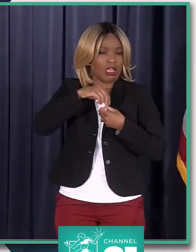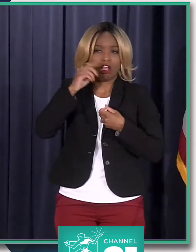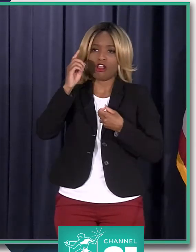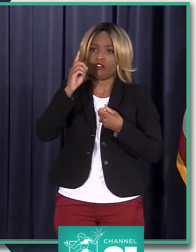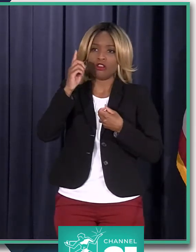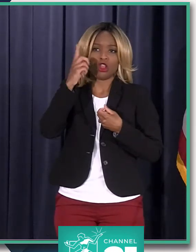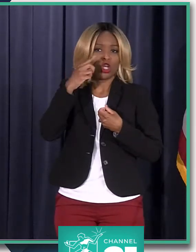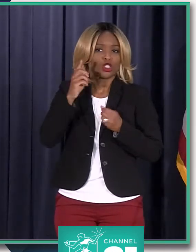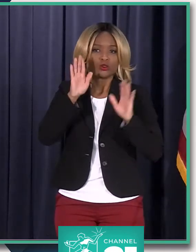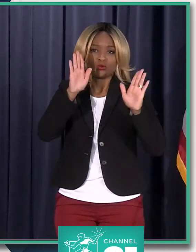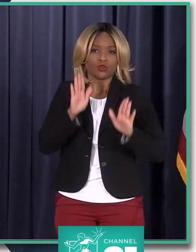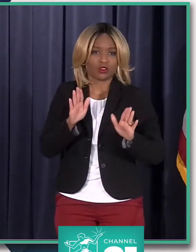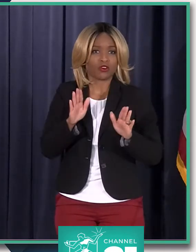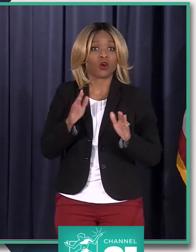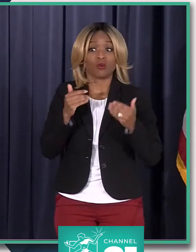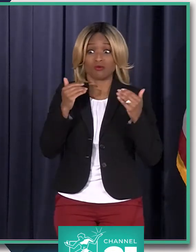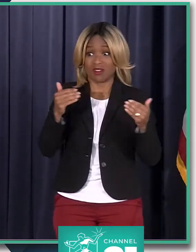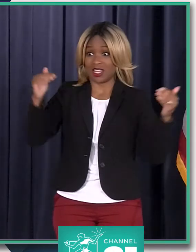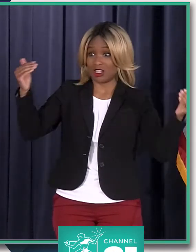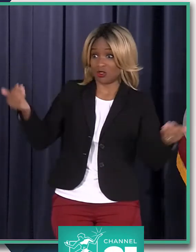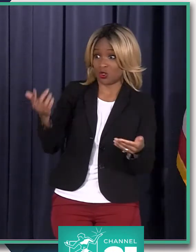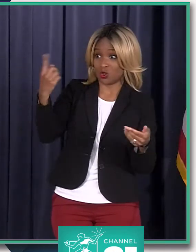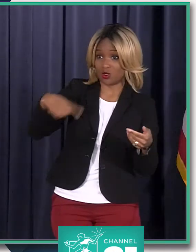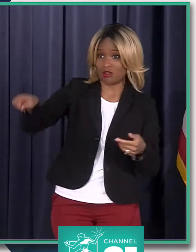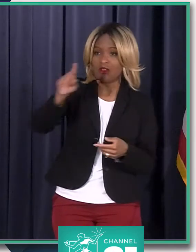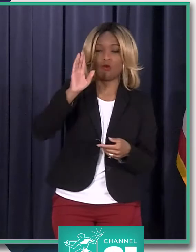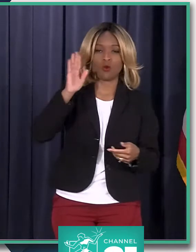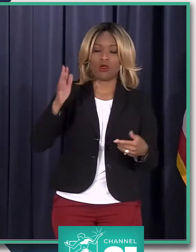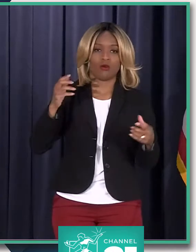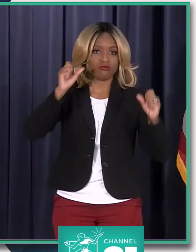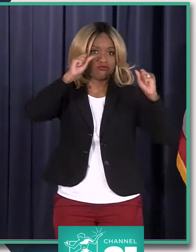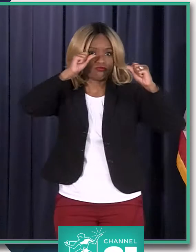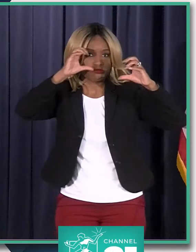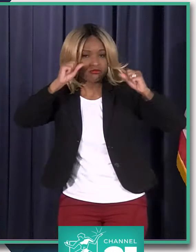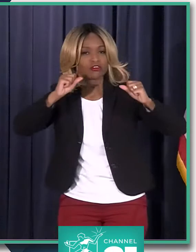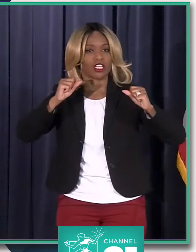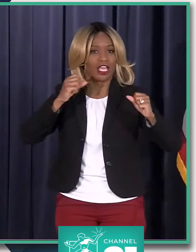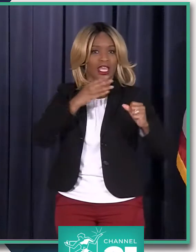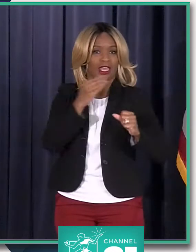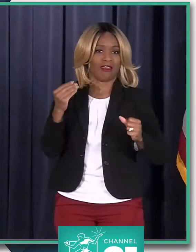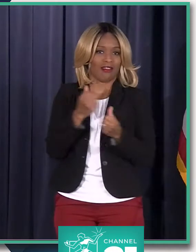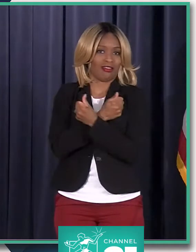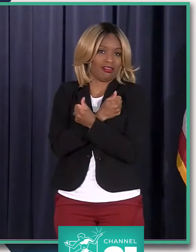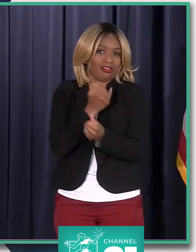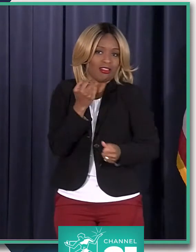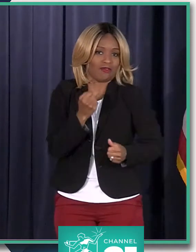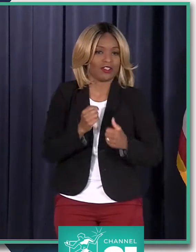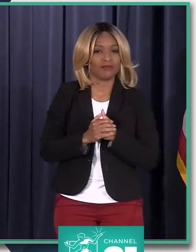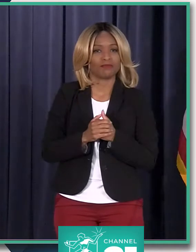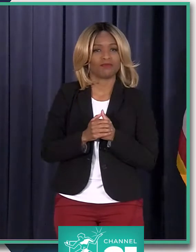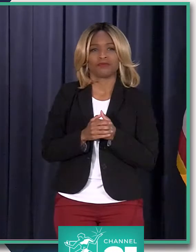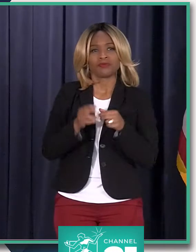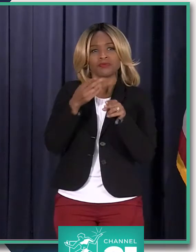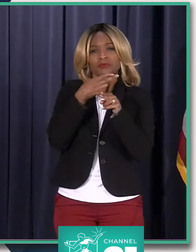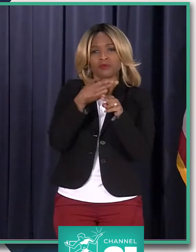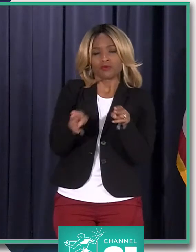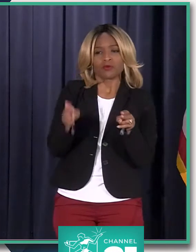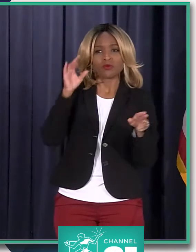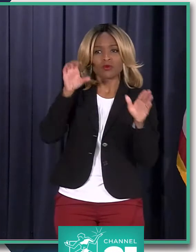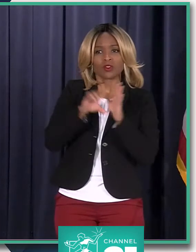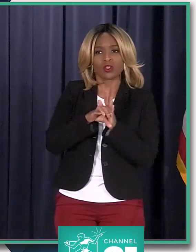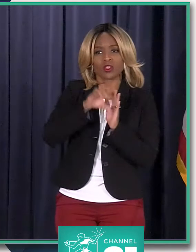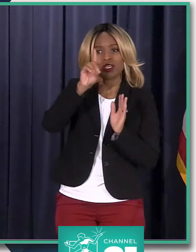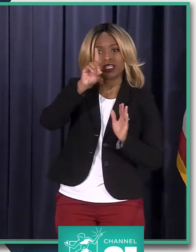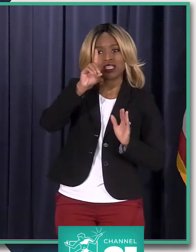move forward and introduce it, I think people are really going to be surprised. This just shows a quick shot of our